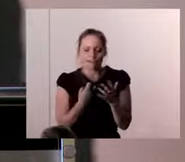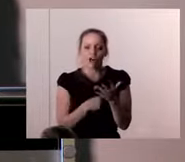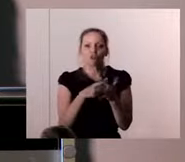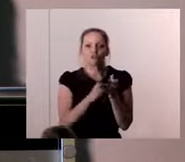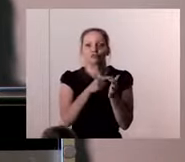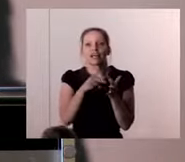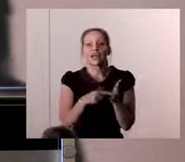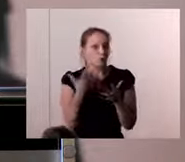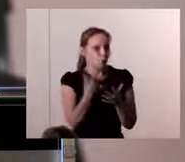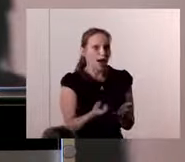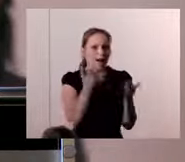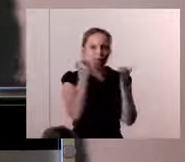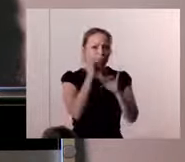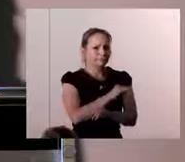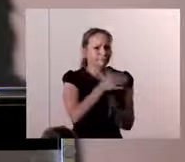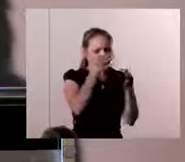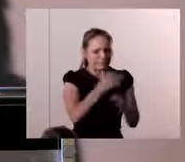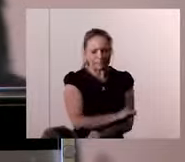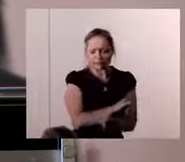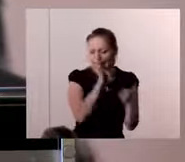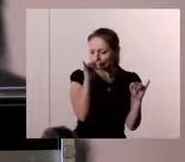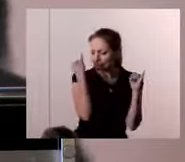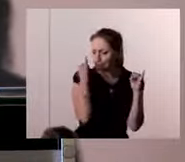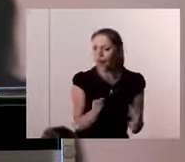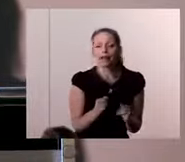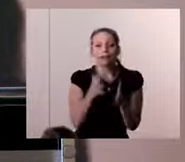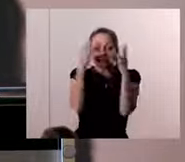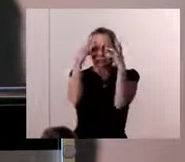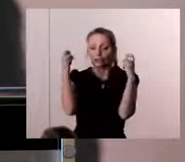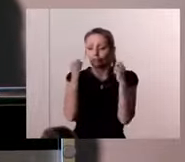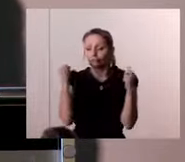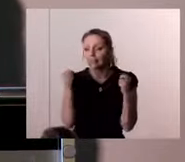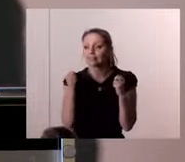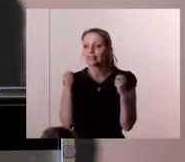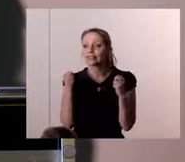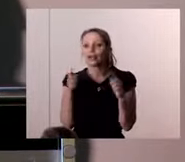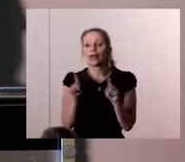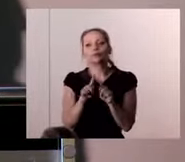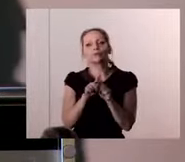terrible decisions, and there is enormous stress, and there is also the feeling of home.